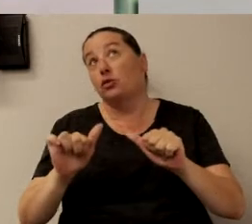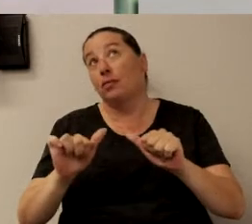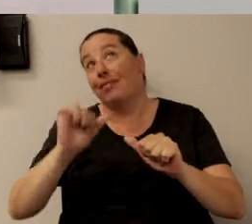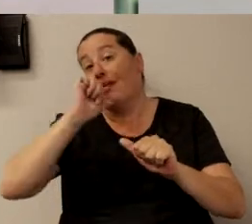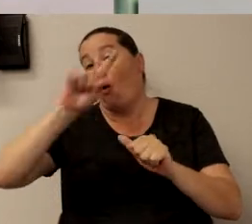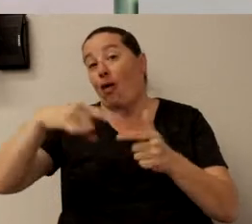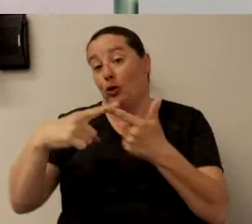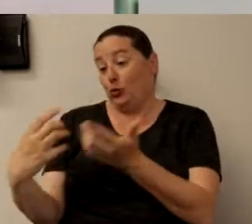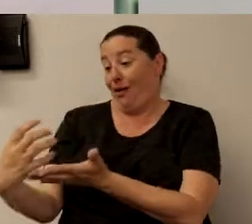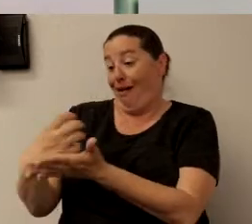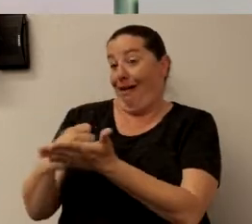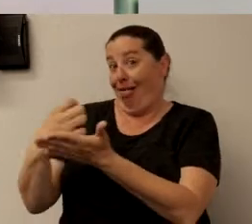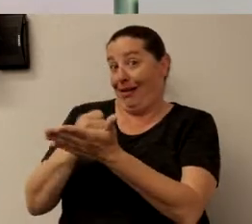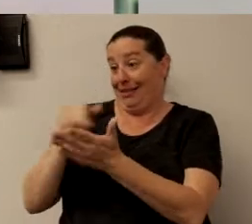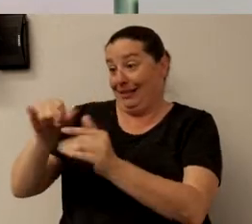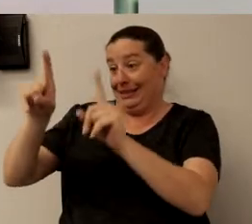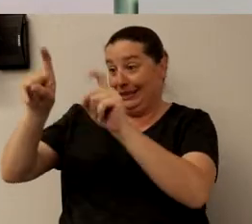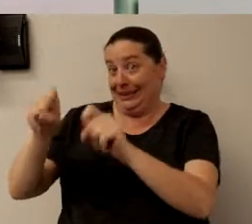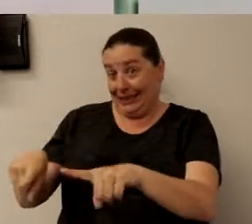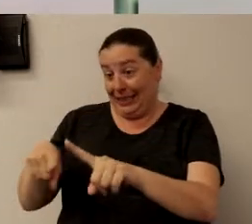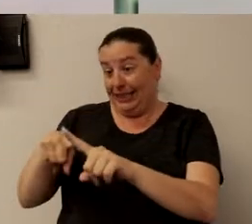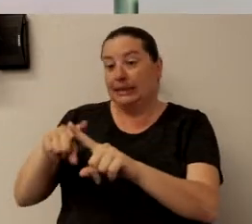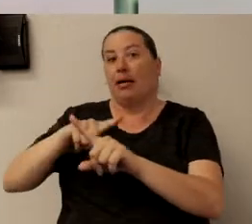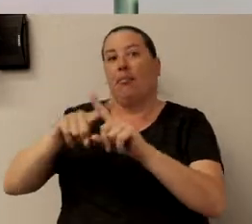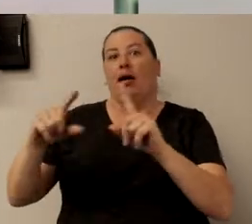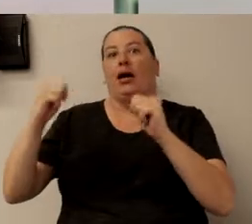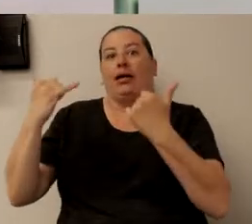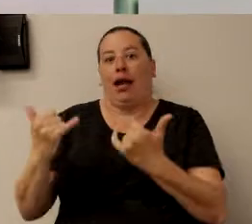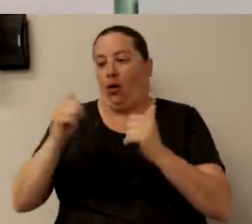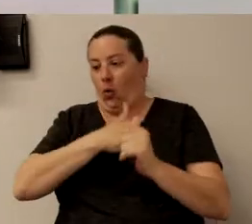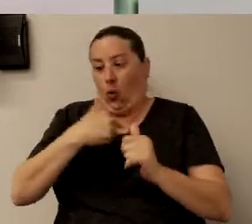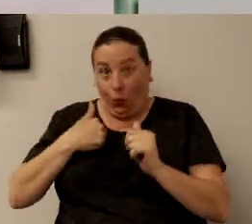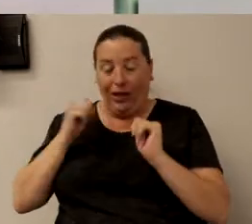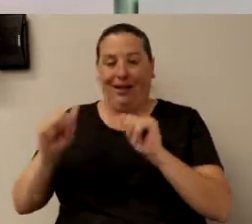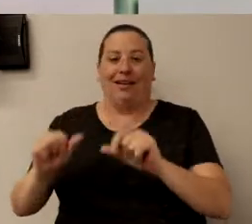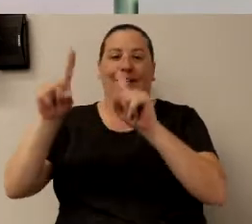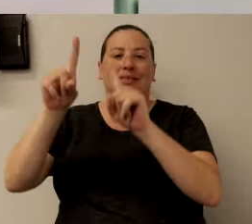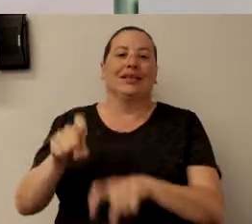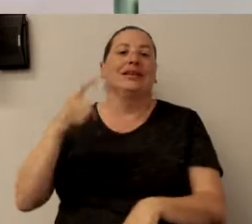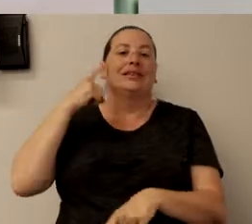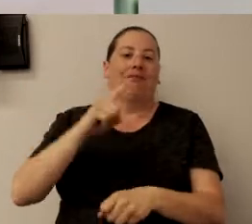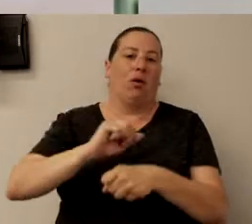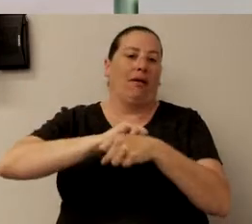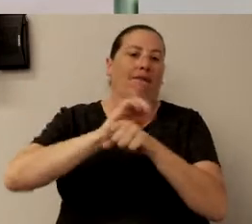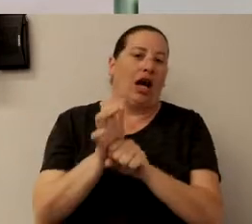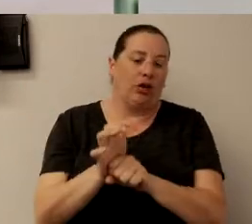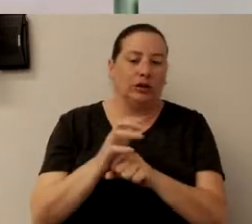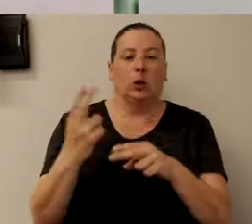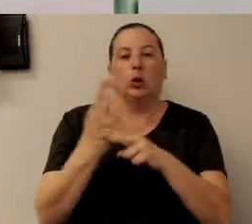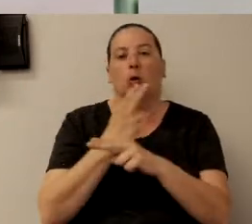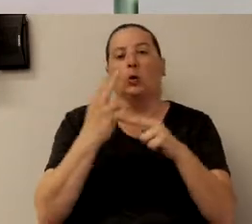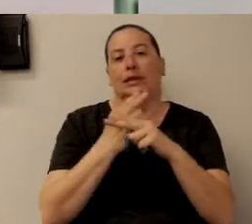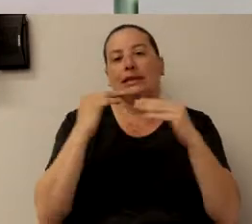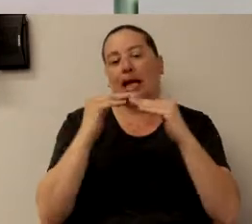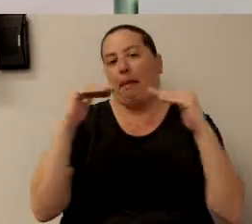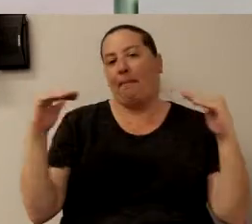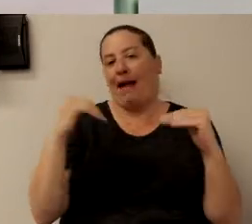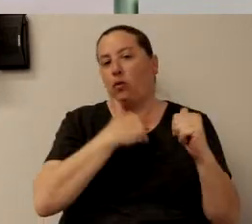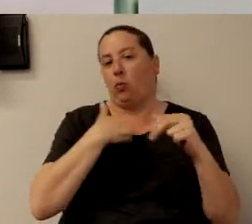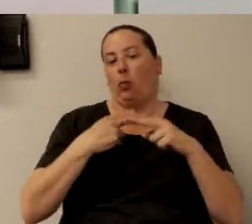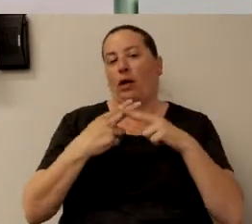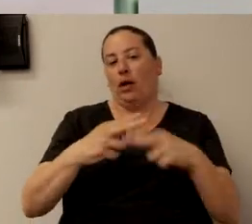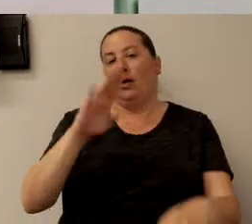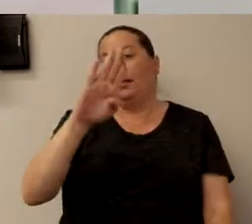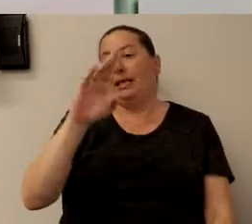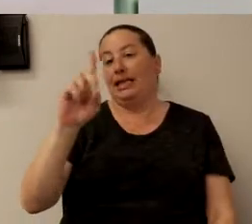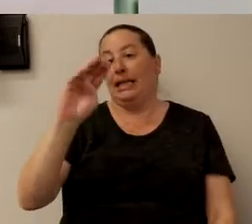the specimen from a patient, but actually test it for the virus using a platform we call BD Max.